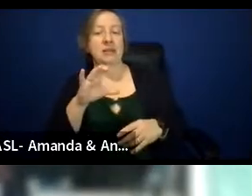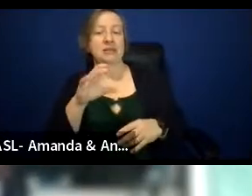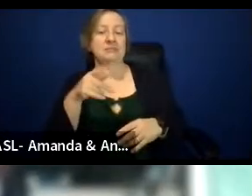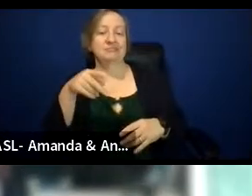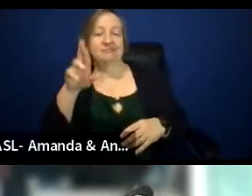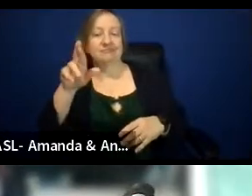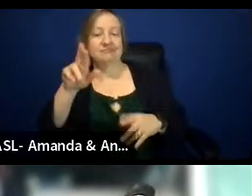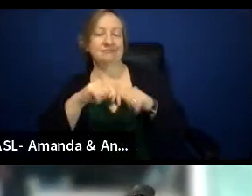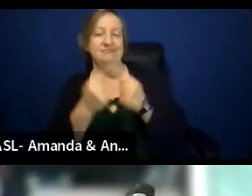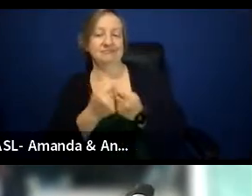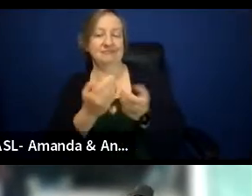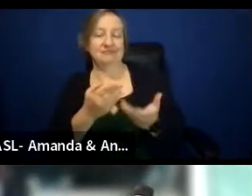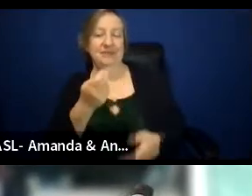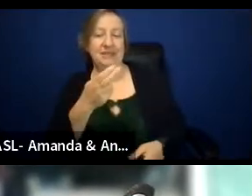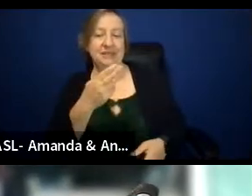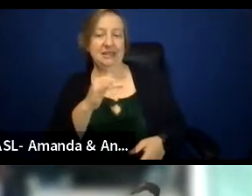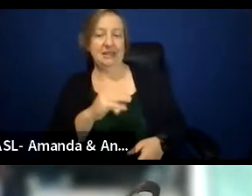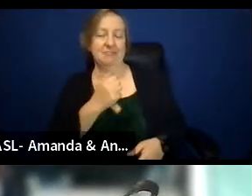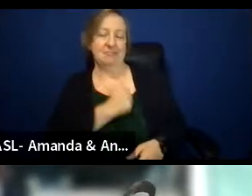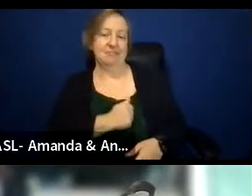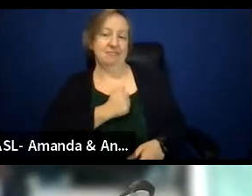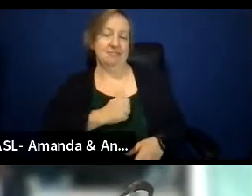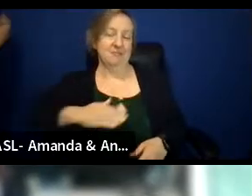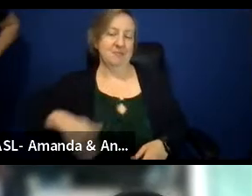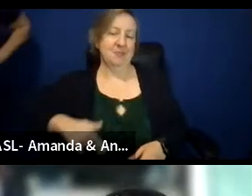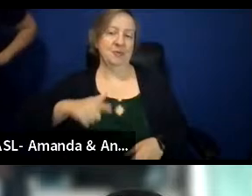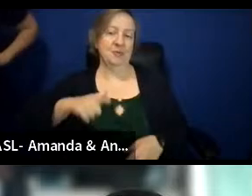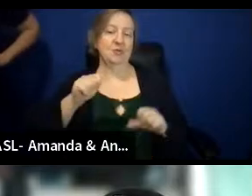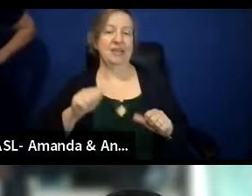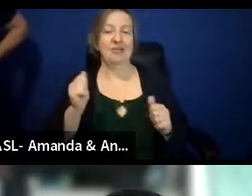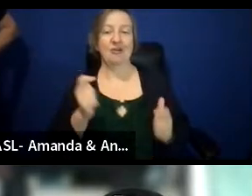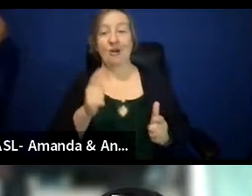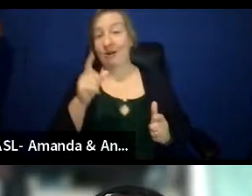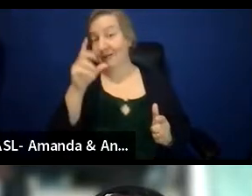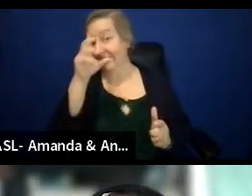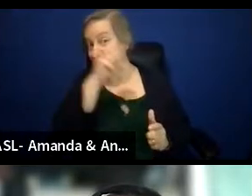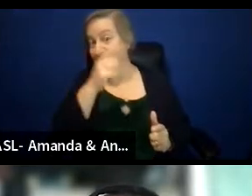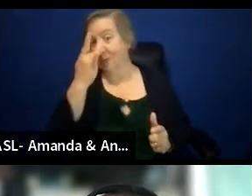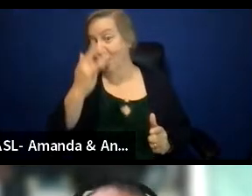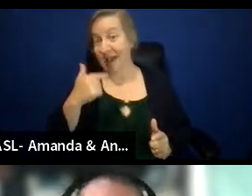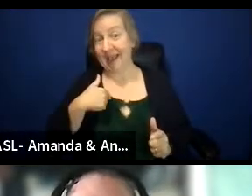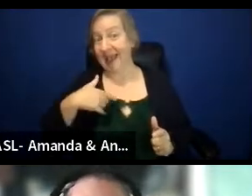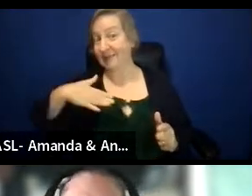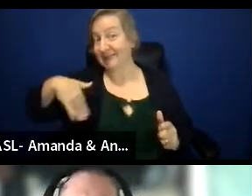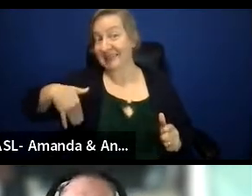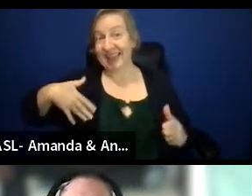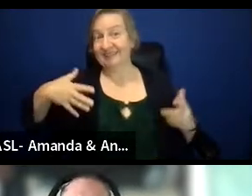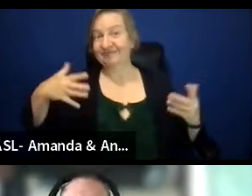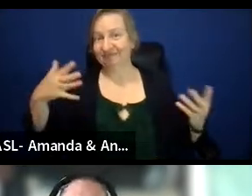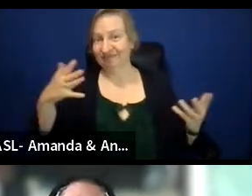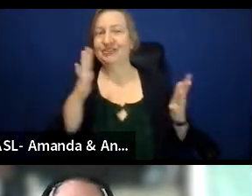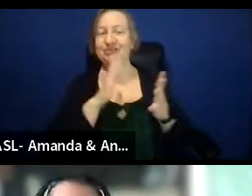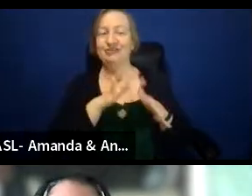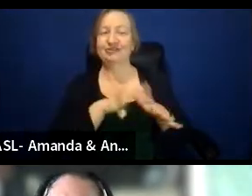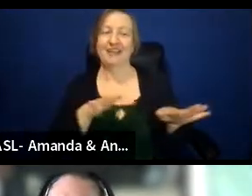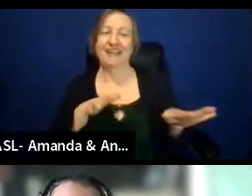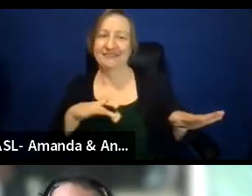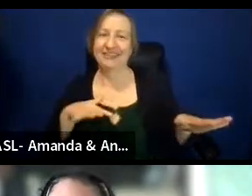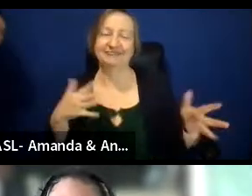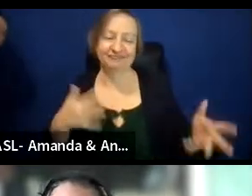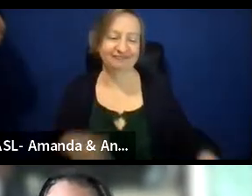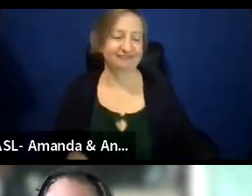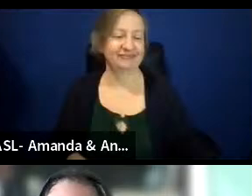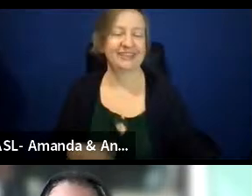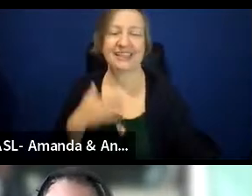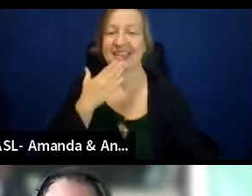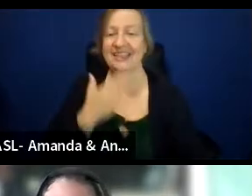He, him pronouns, and apologies for being late. You can all take a wild guess why I was late. Traffic. But